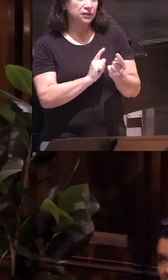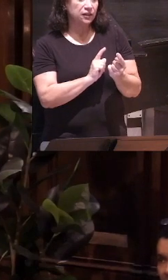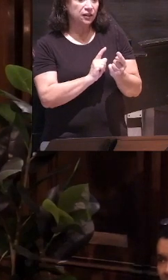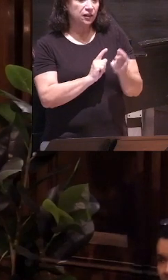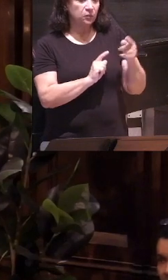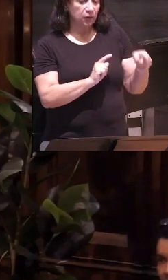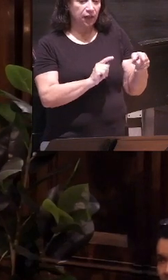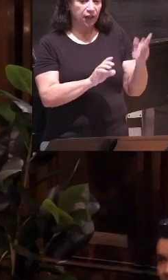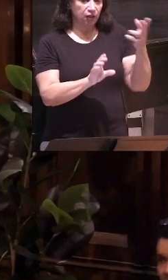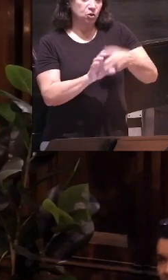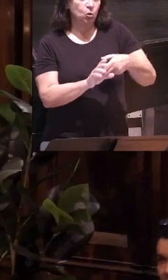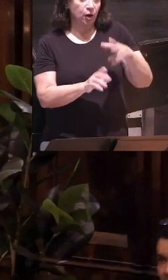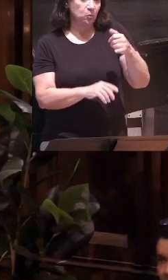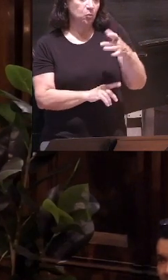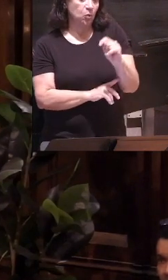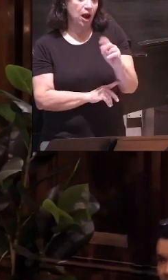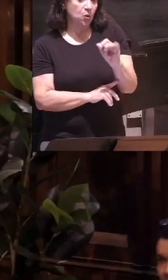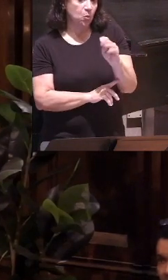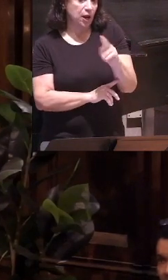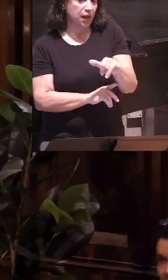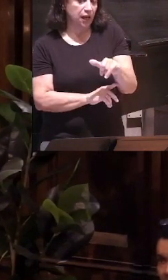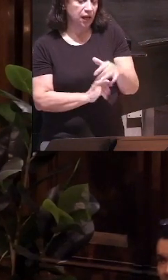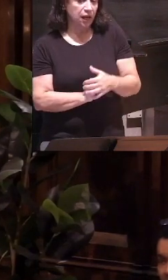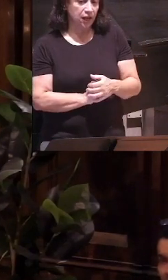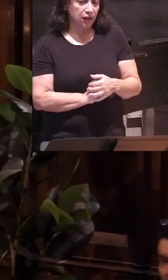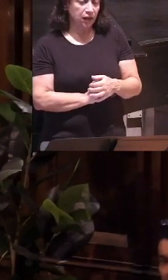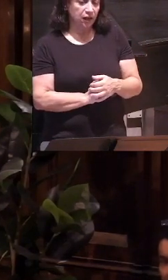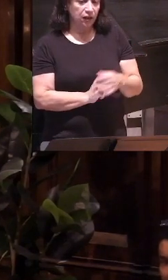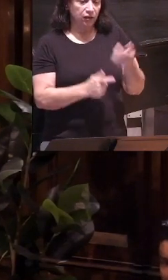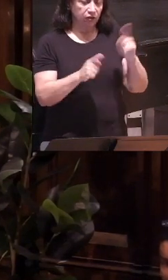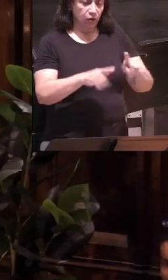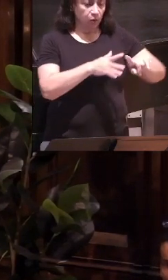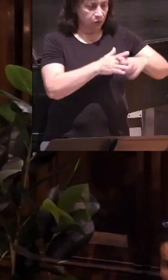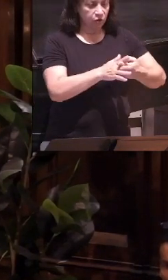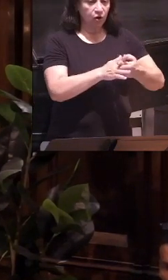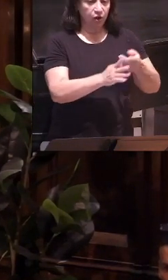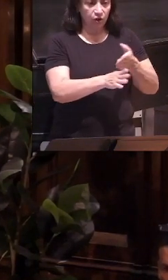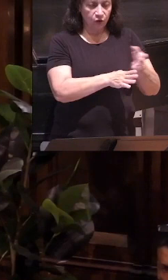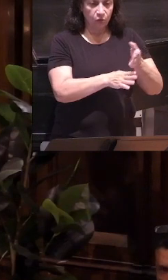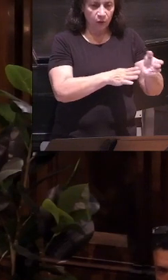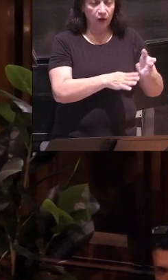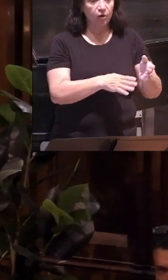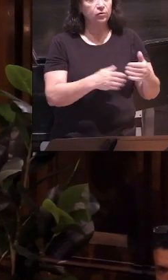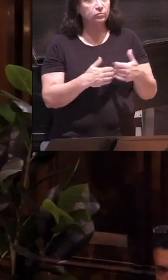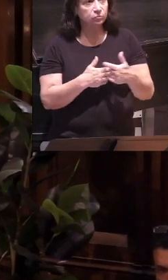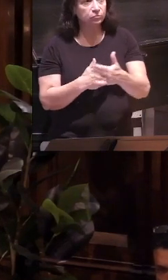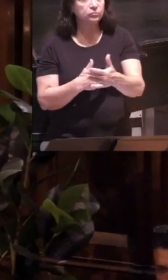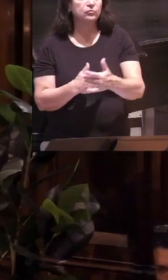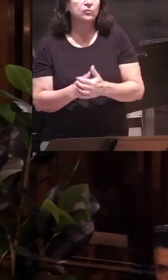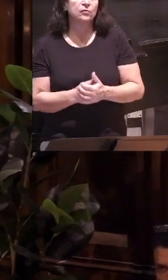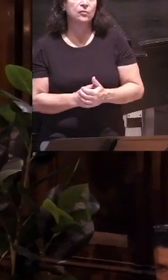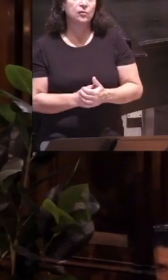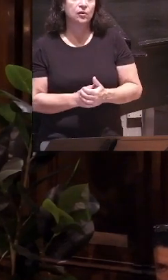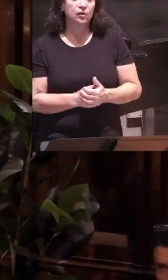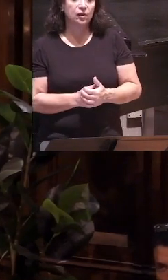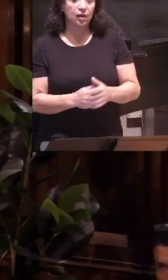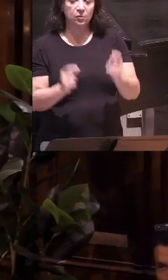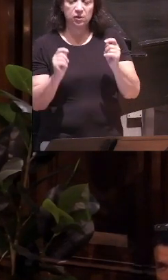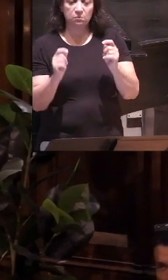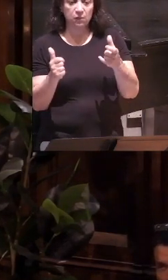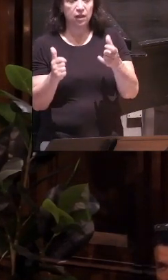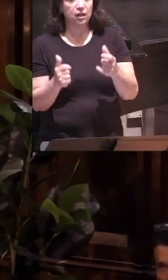he joined Pratt & Whitney, so I've known Earl basically all of his career. And it was, you know, it was